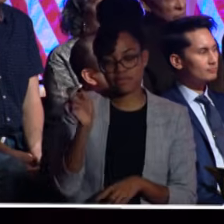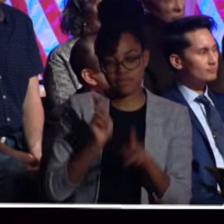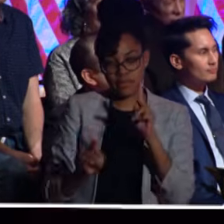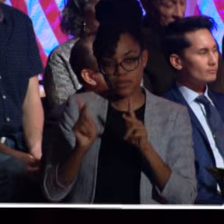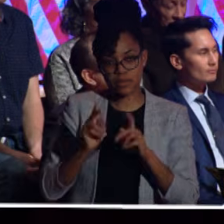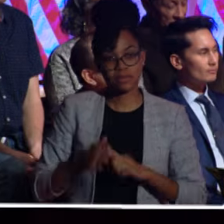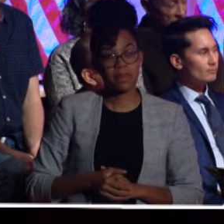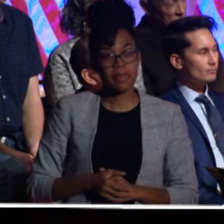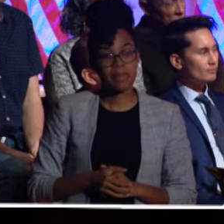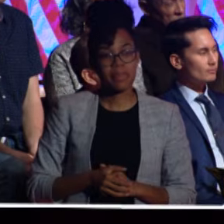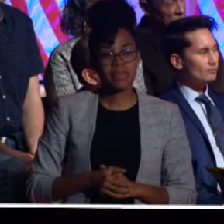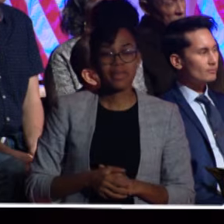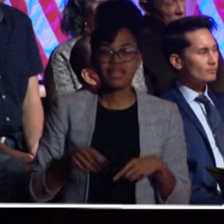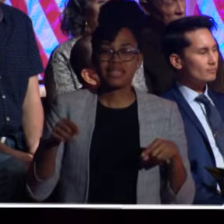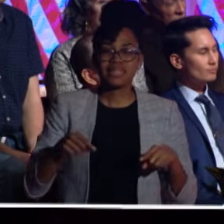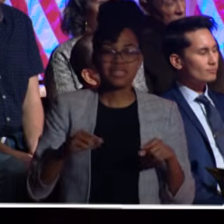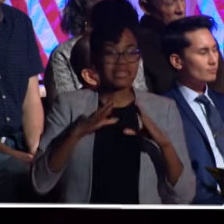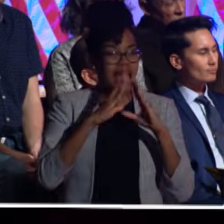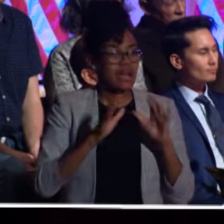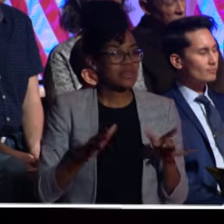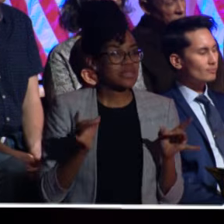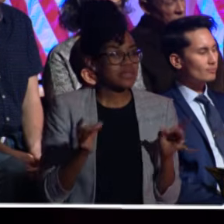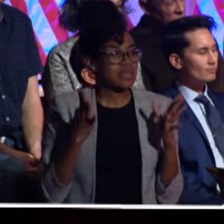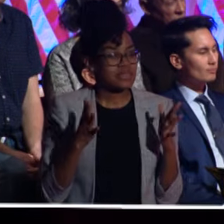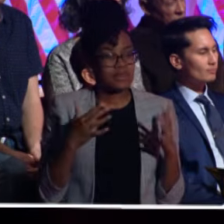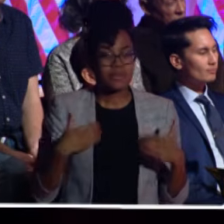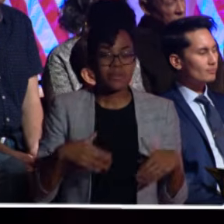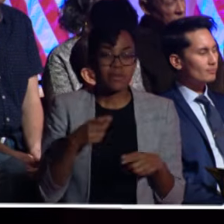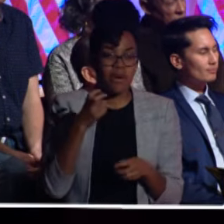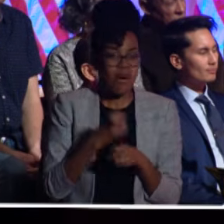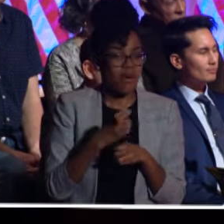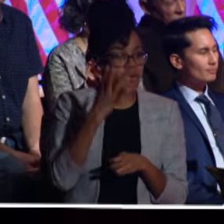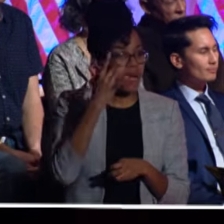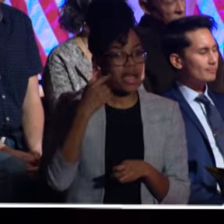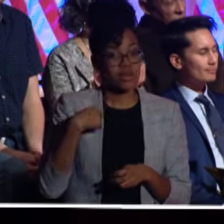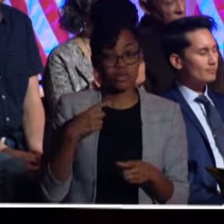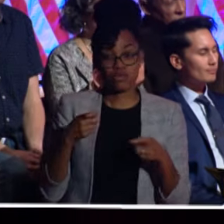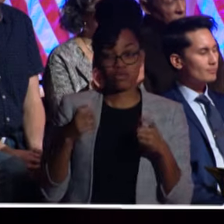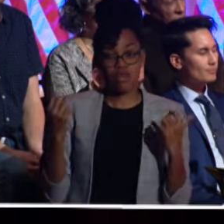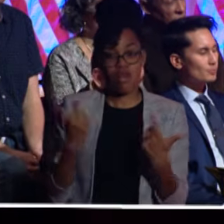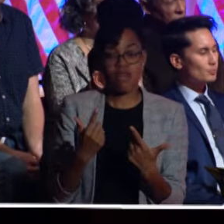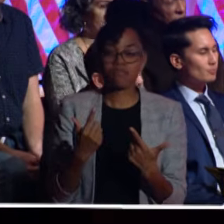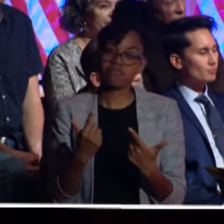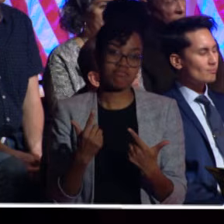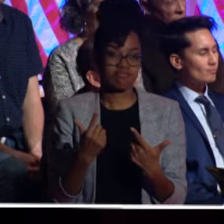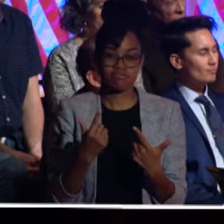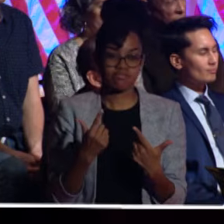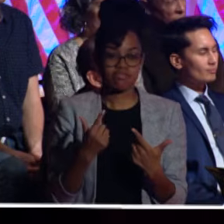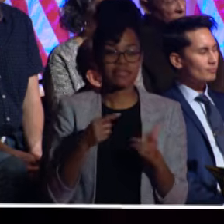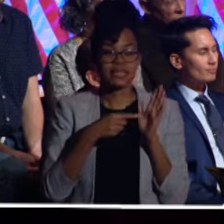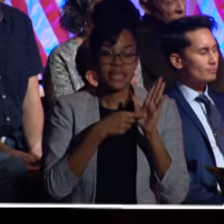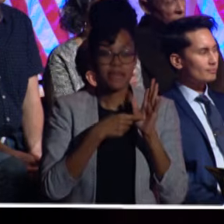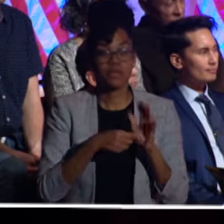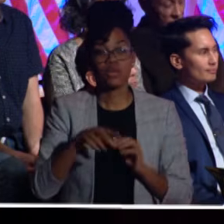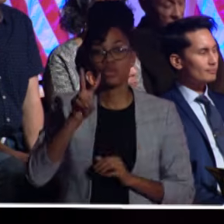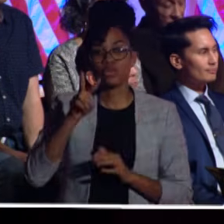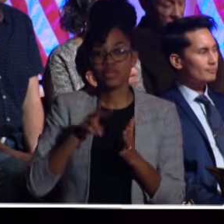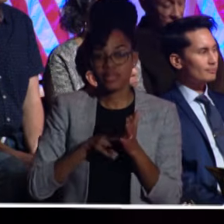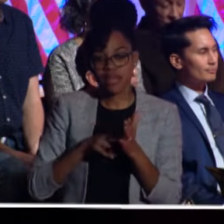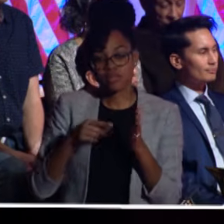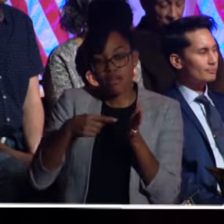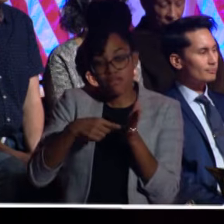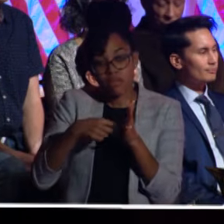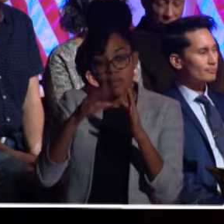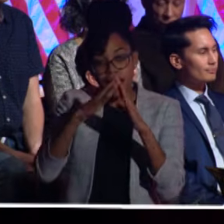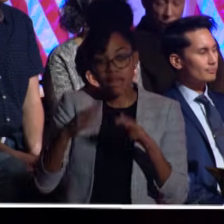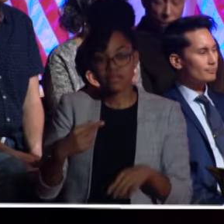housing crisis is that it's not totally within our control. Right now, for example, 2,000 units of affordable housing